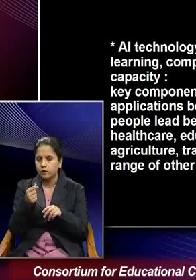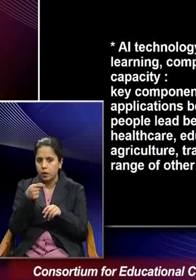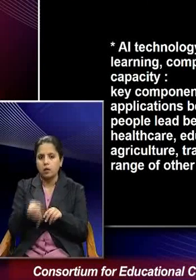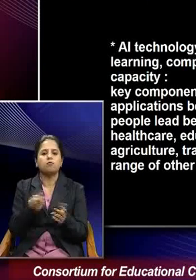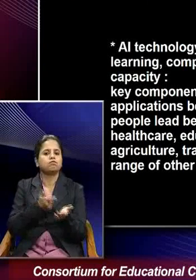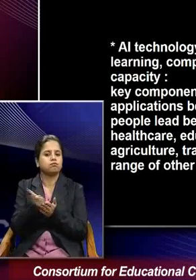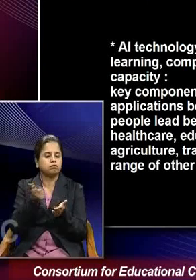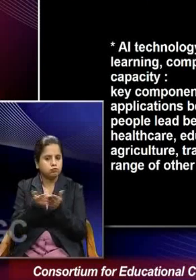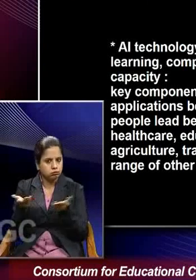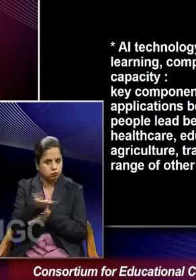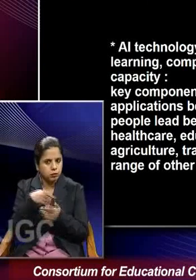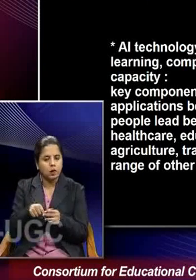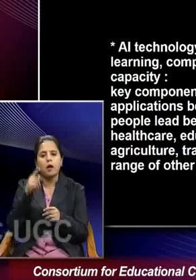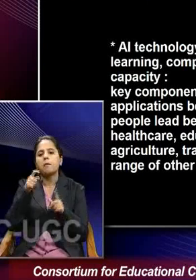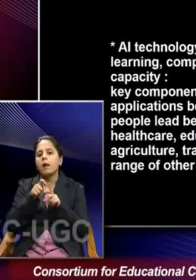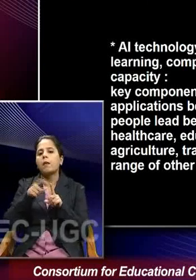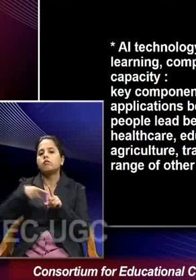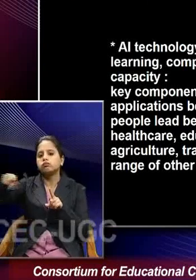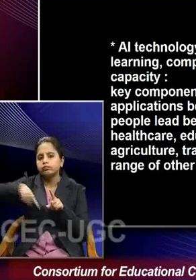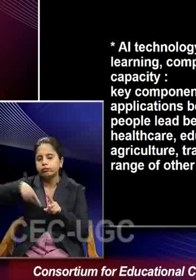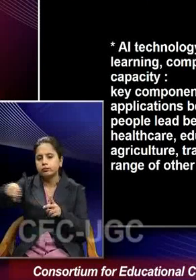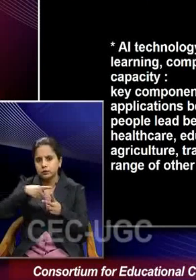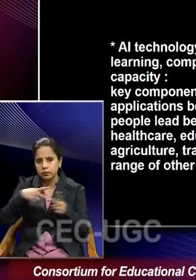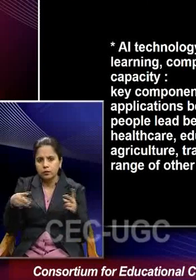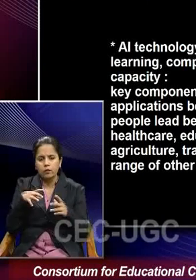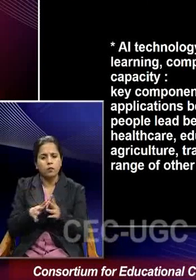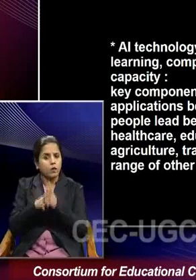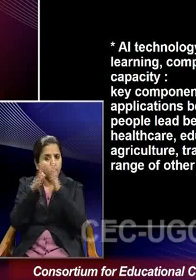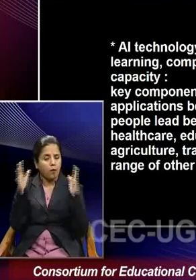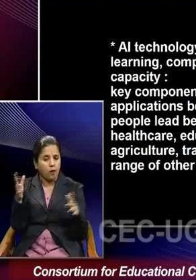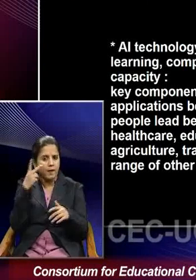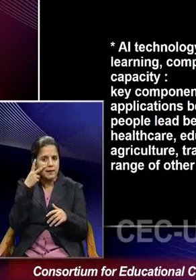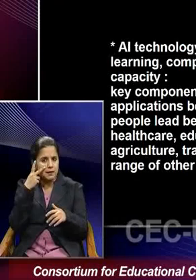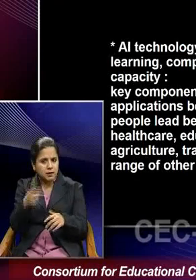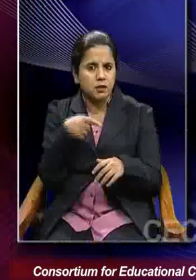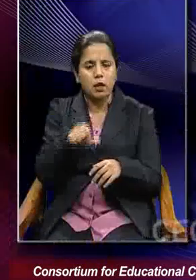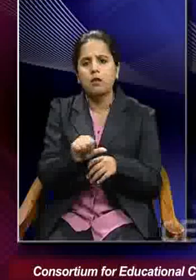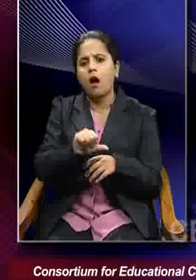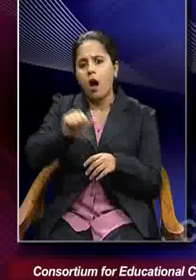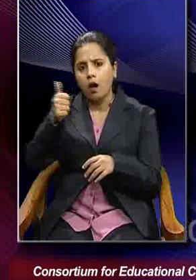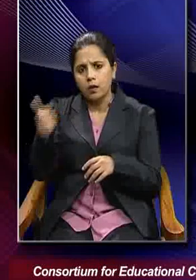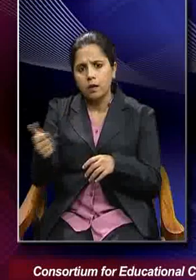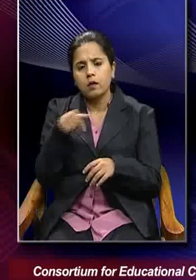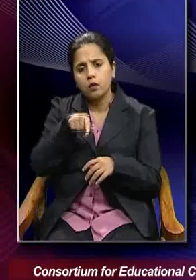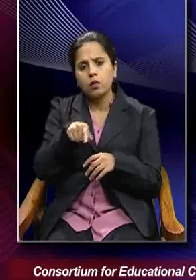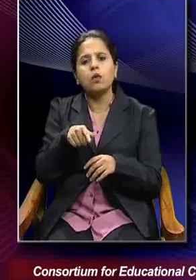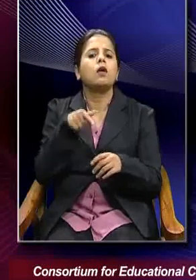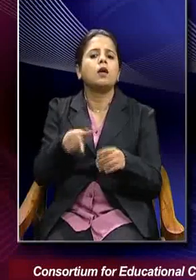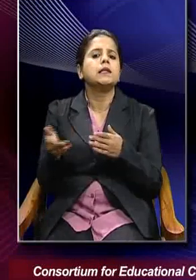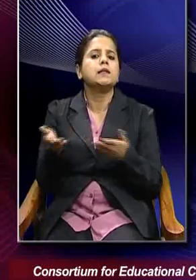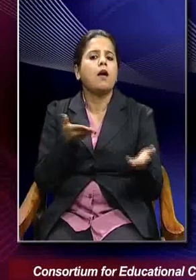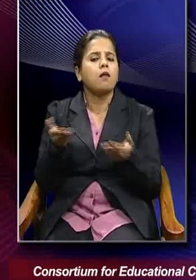agriculture, transportation, and a wide range of other services as